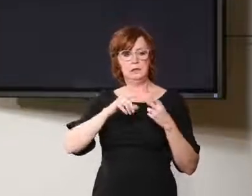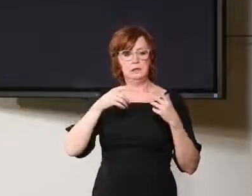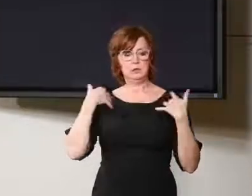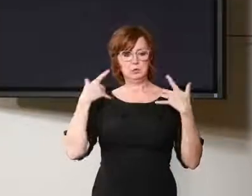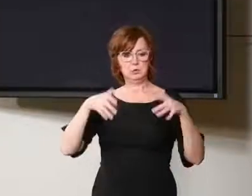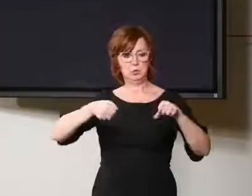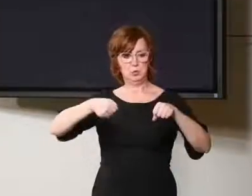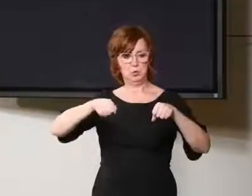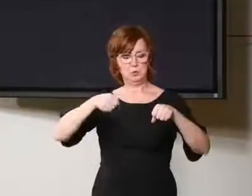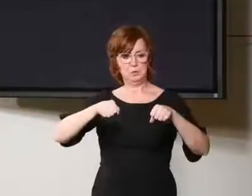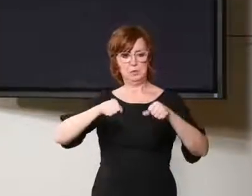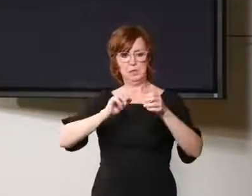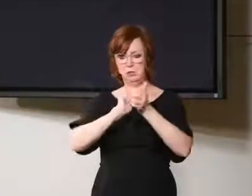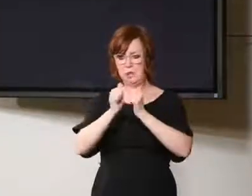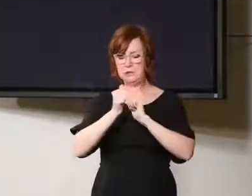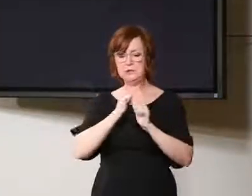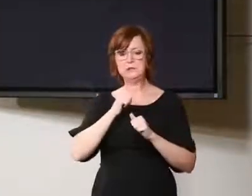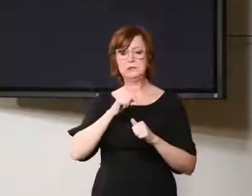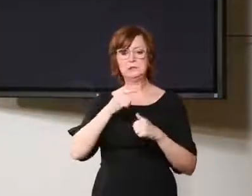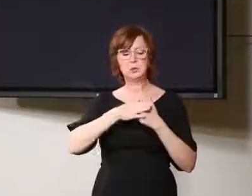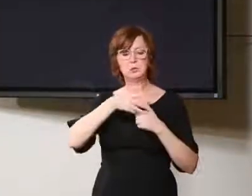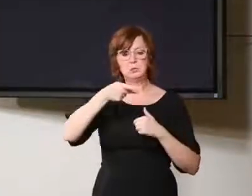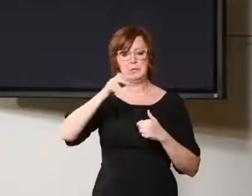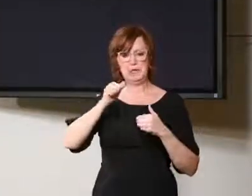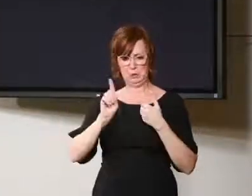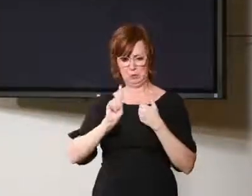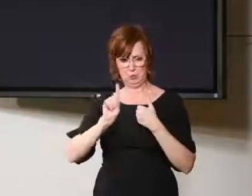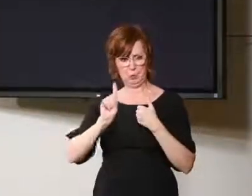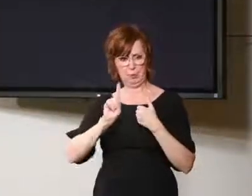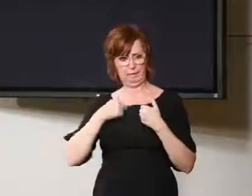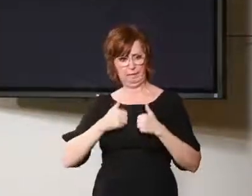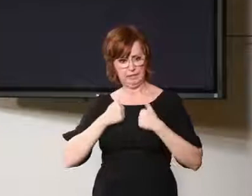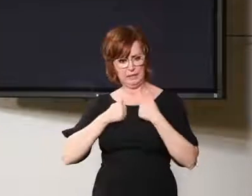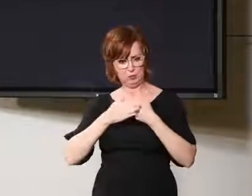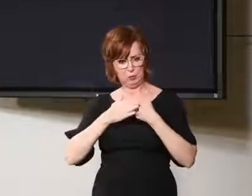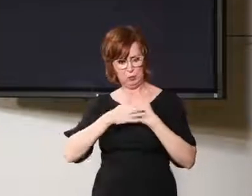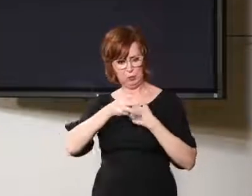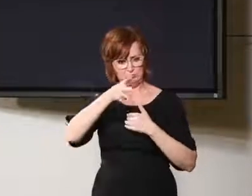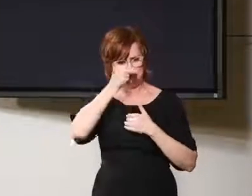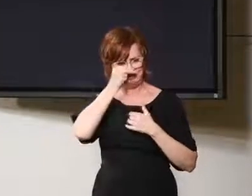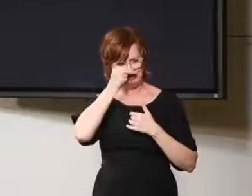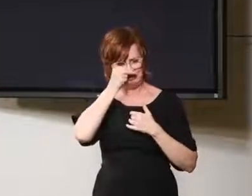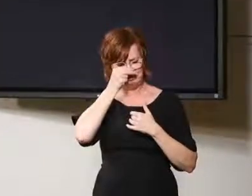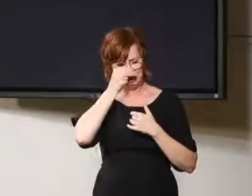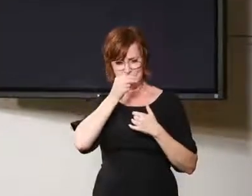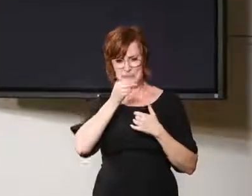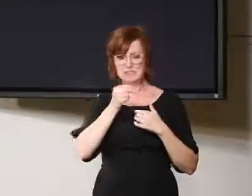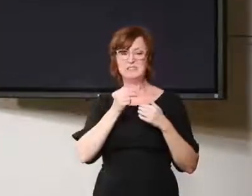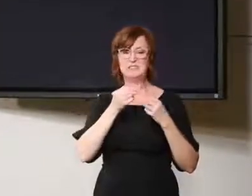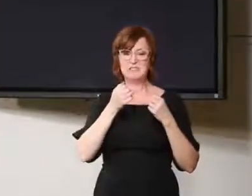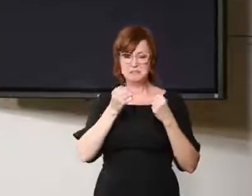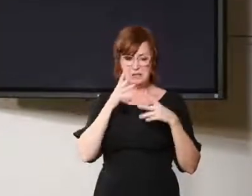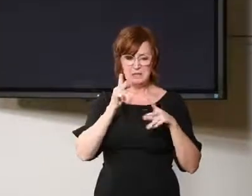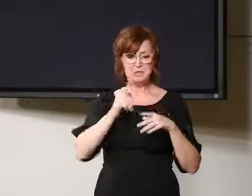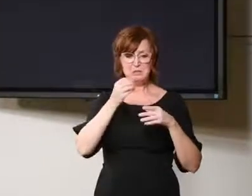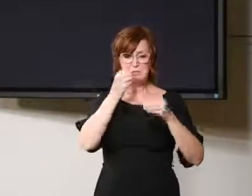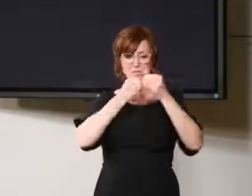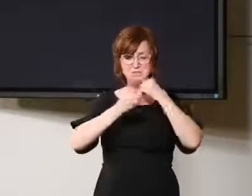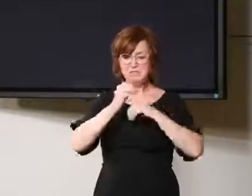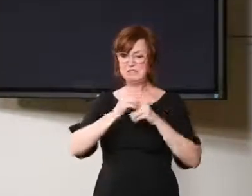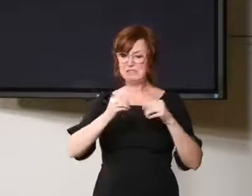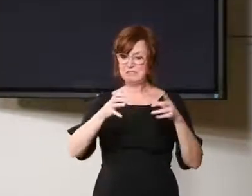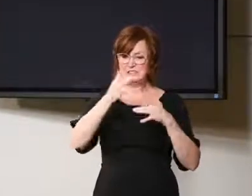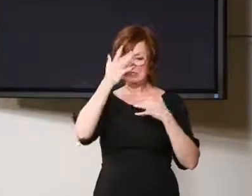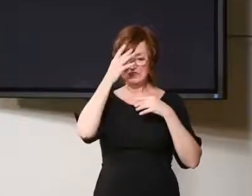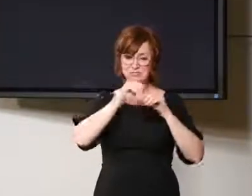I reside. So we would look at potentially if we had a regional outbreak in a facility, in a community,